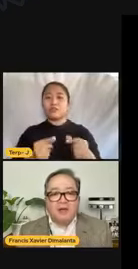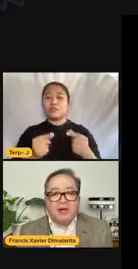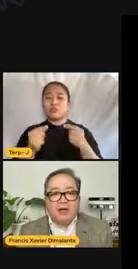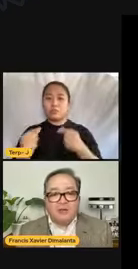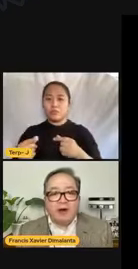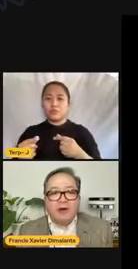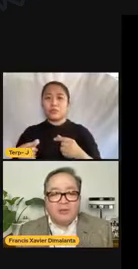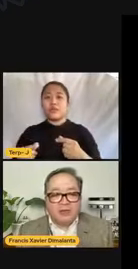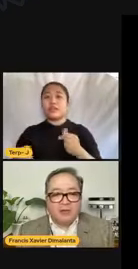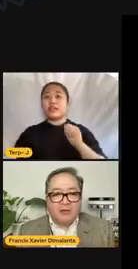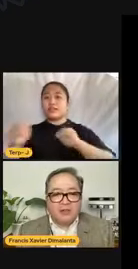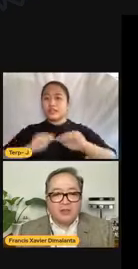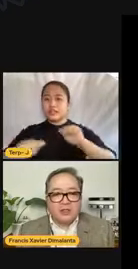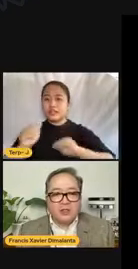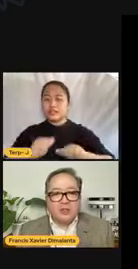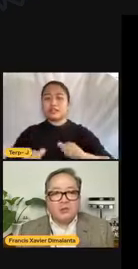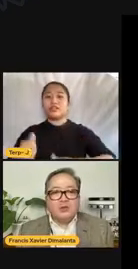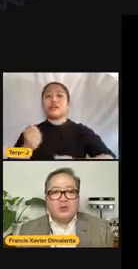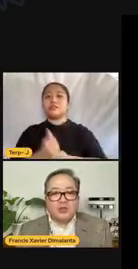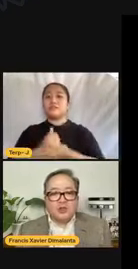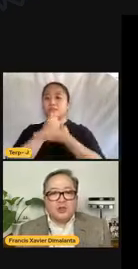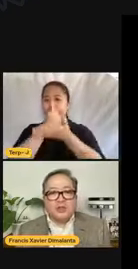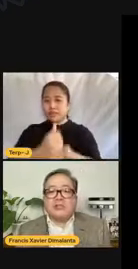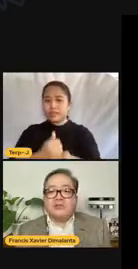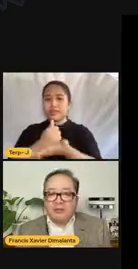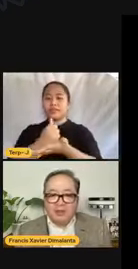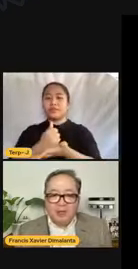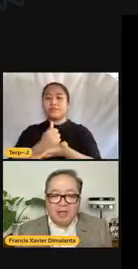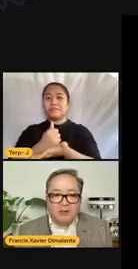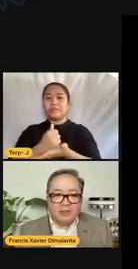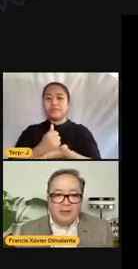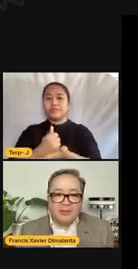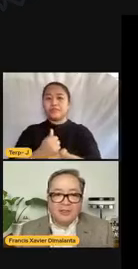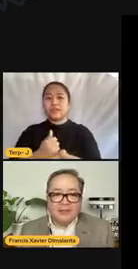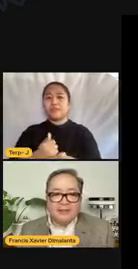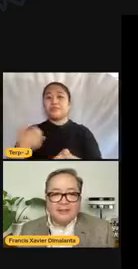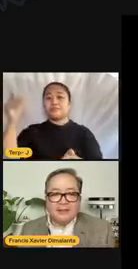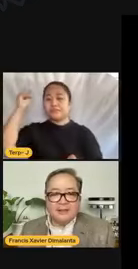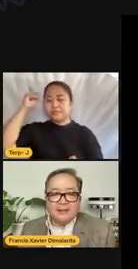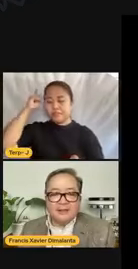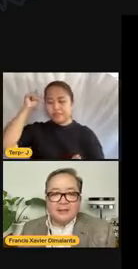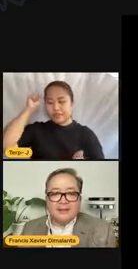plus environmental factors, which will assure this favorable outcome.